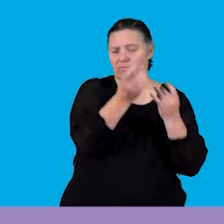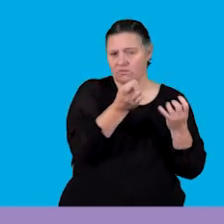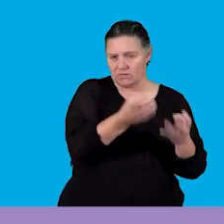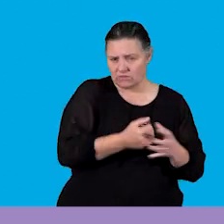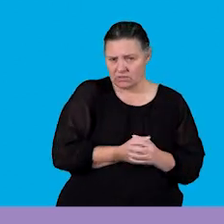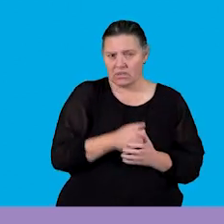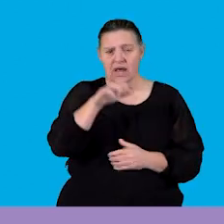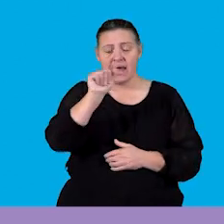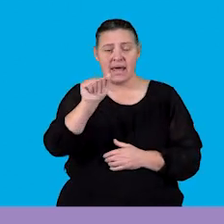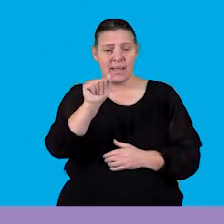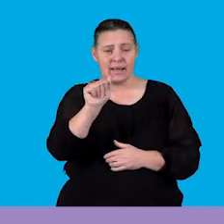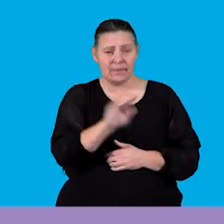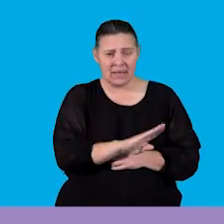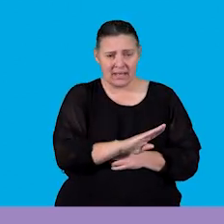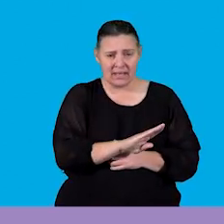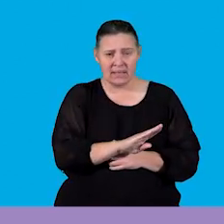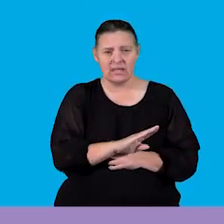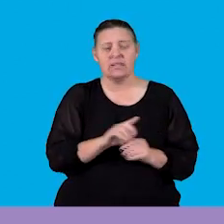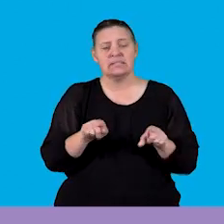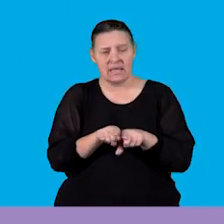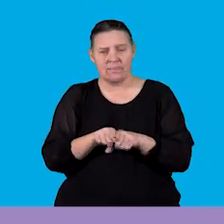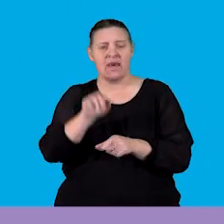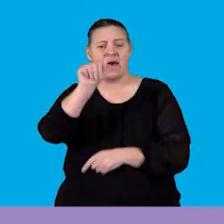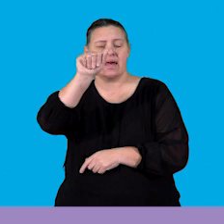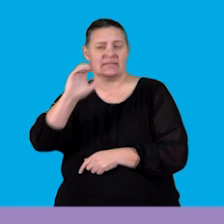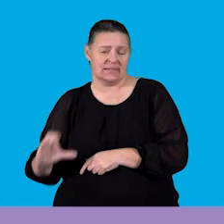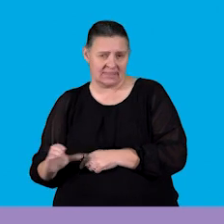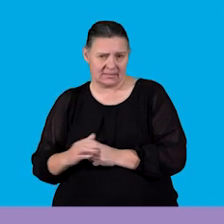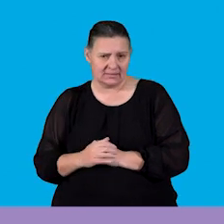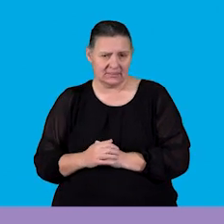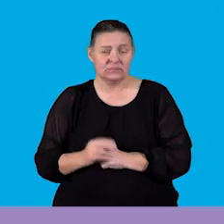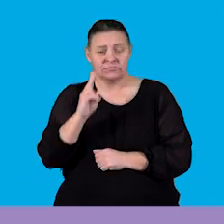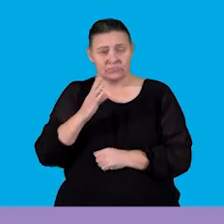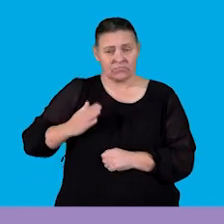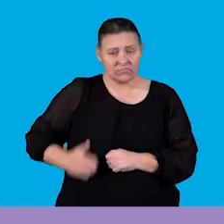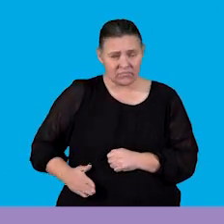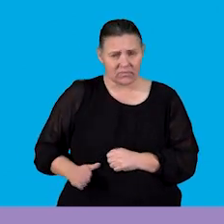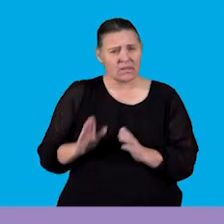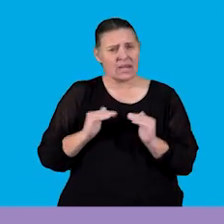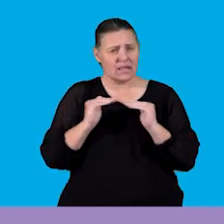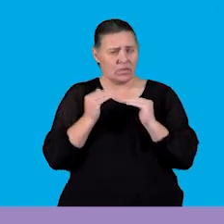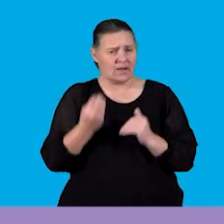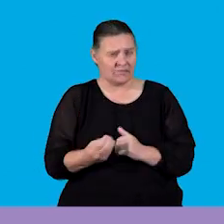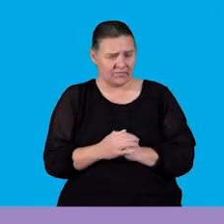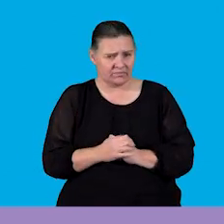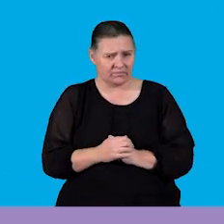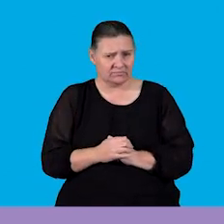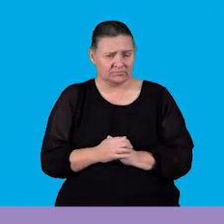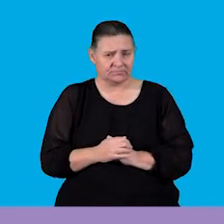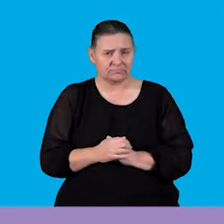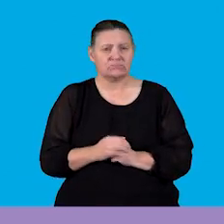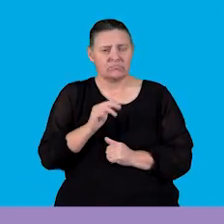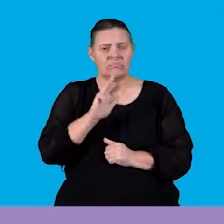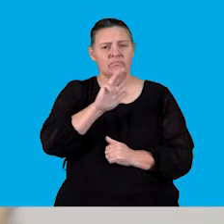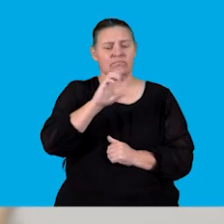additional information that AB is equals to AC. Now, since as well two sides are equal